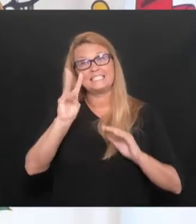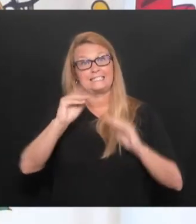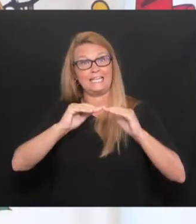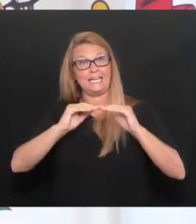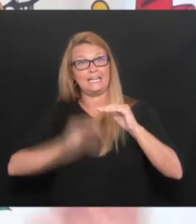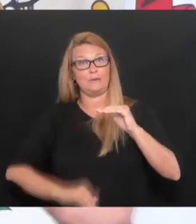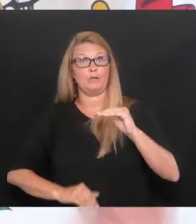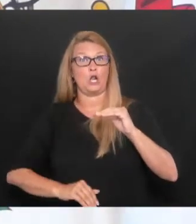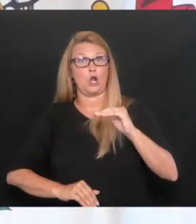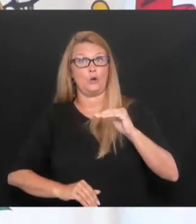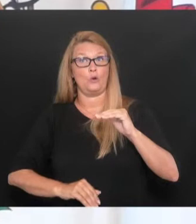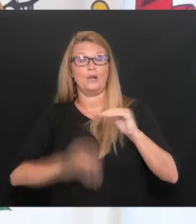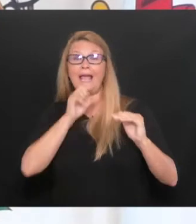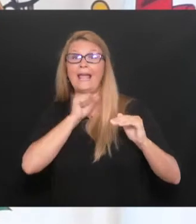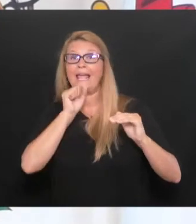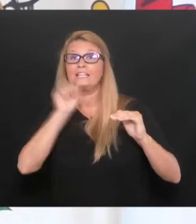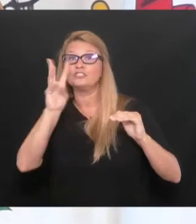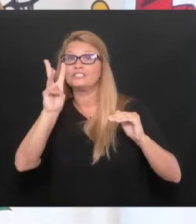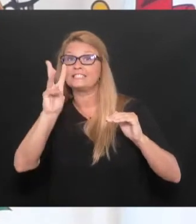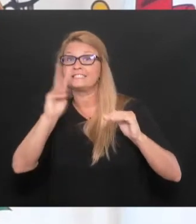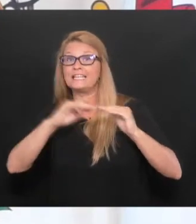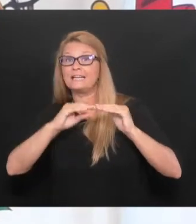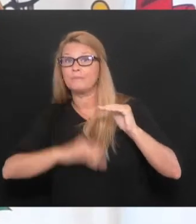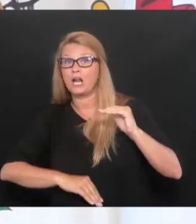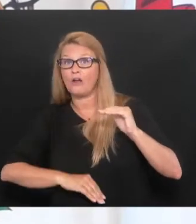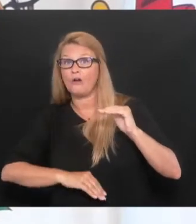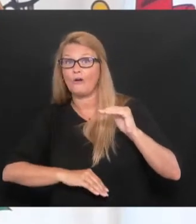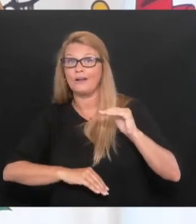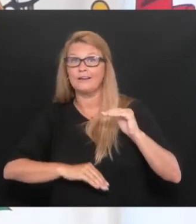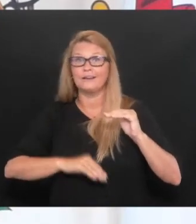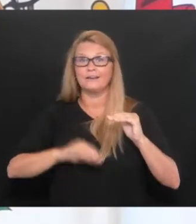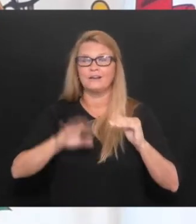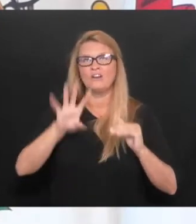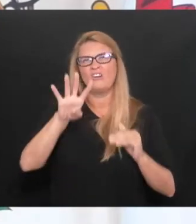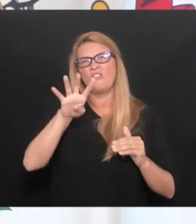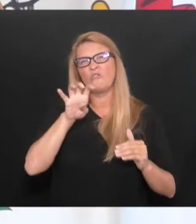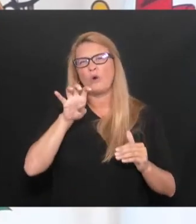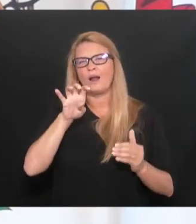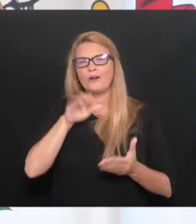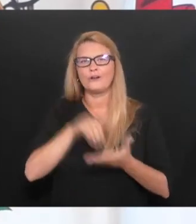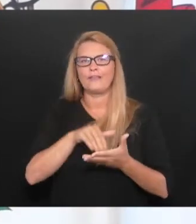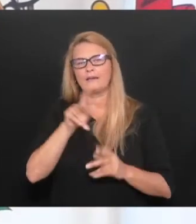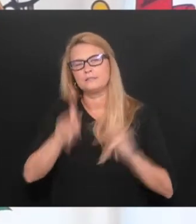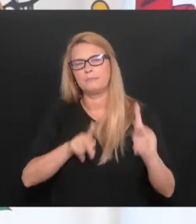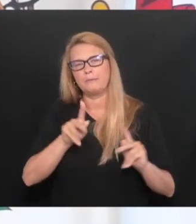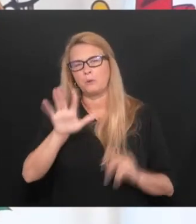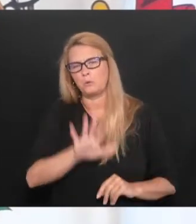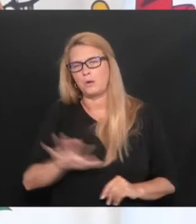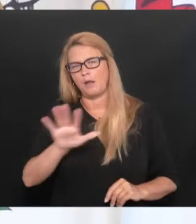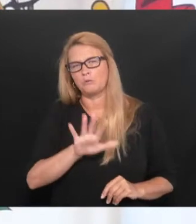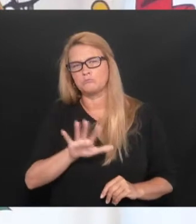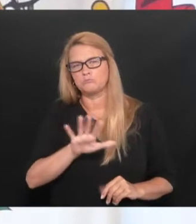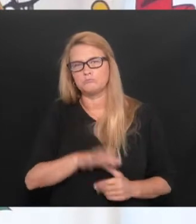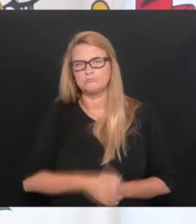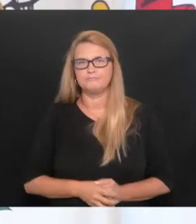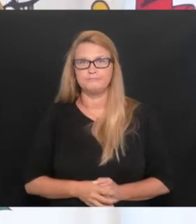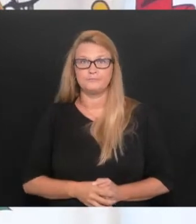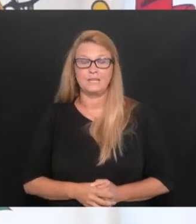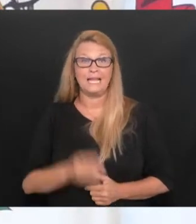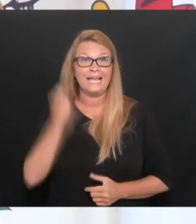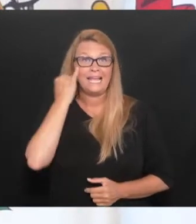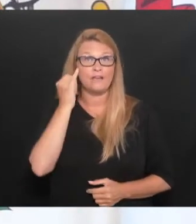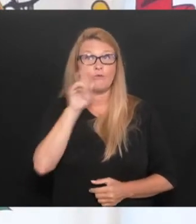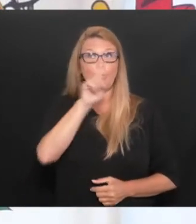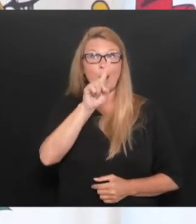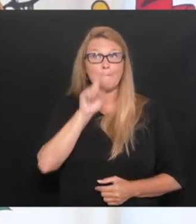under 16 and under in the state of West Virginia were 400,000 people. Well, if we had 1.8